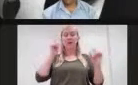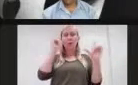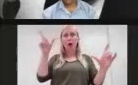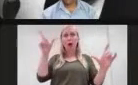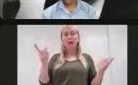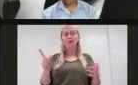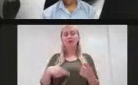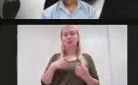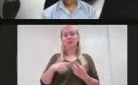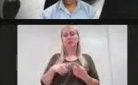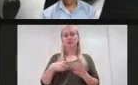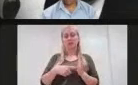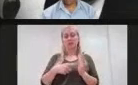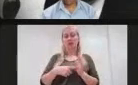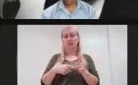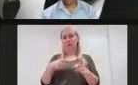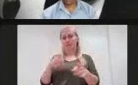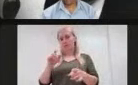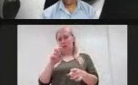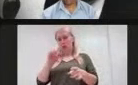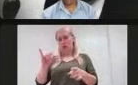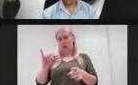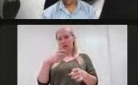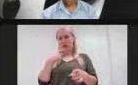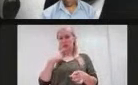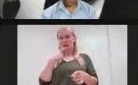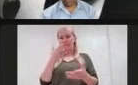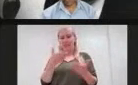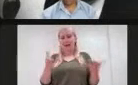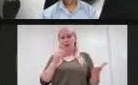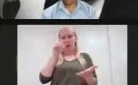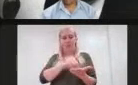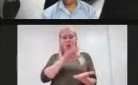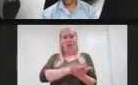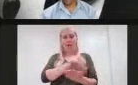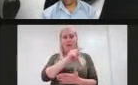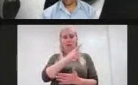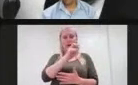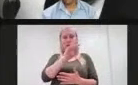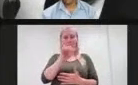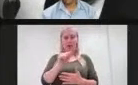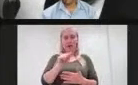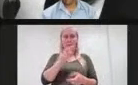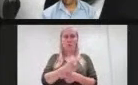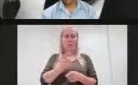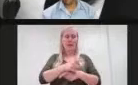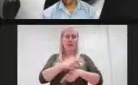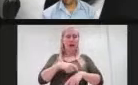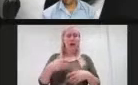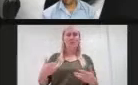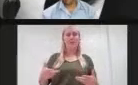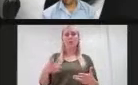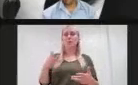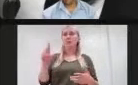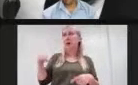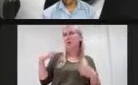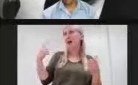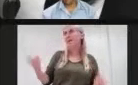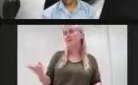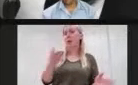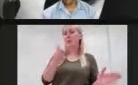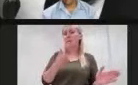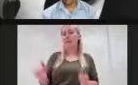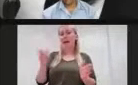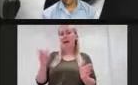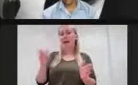when like for example, to Marty's point is that like things don't get put on timely. Well, I mean, was there ever even actually like a plan in the first place of